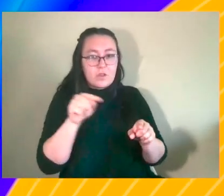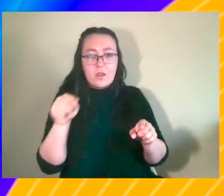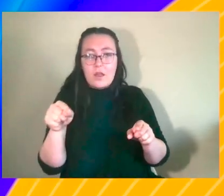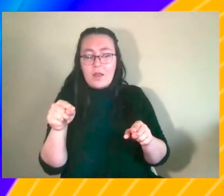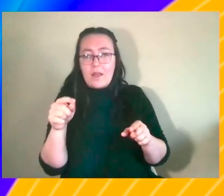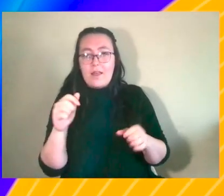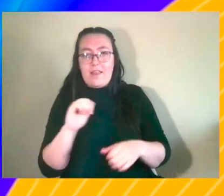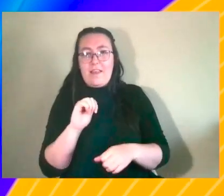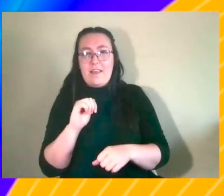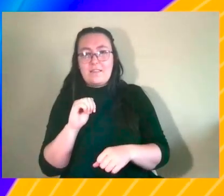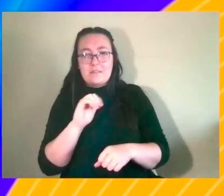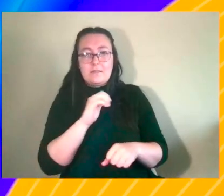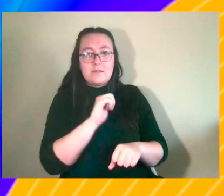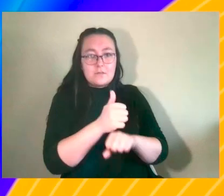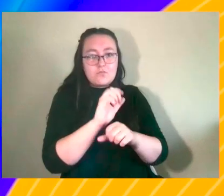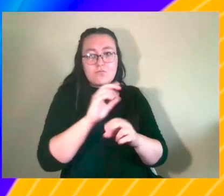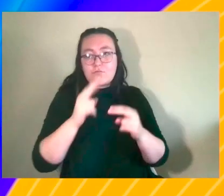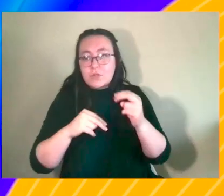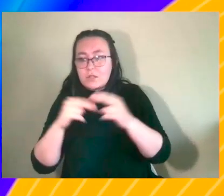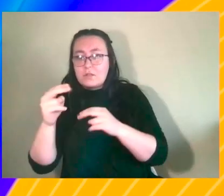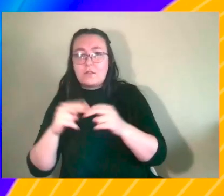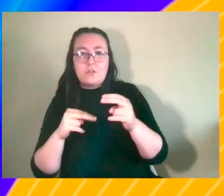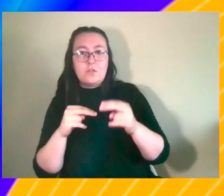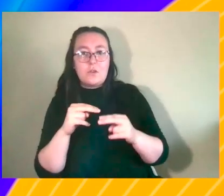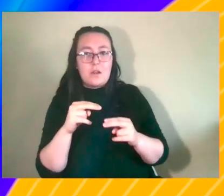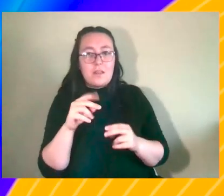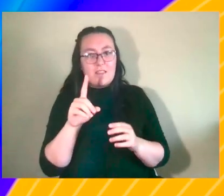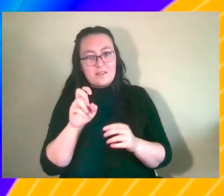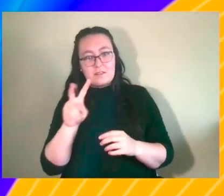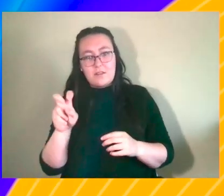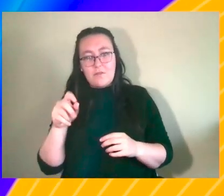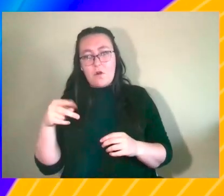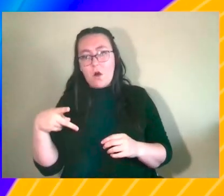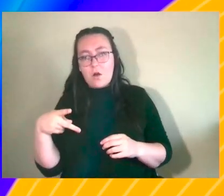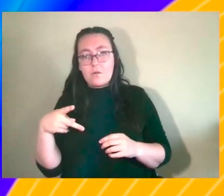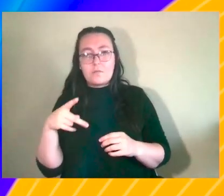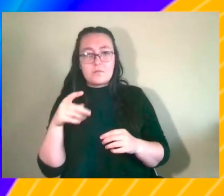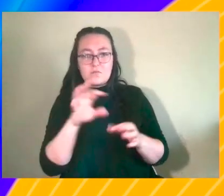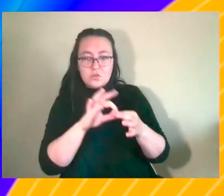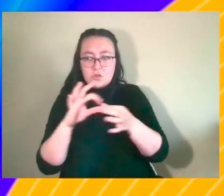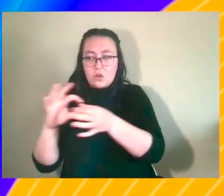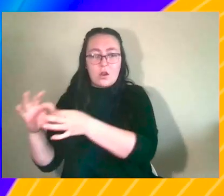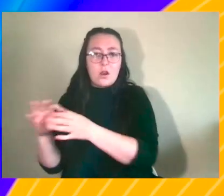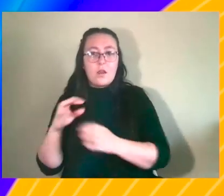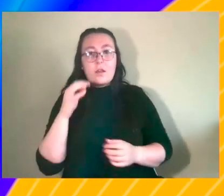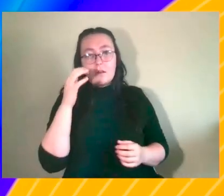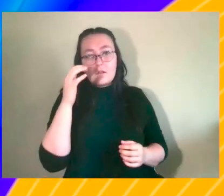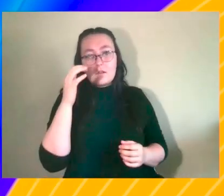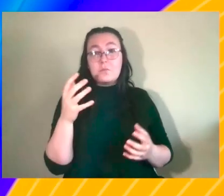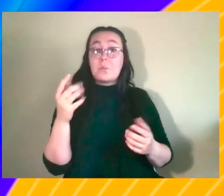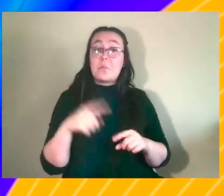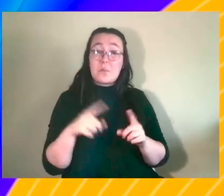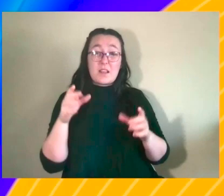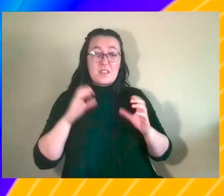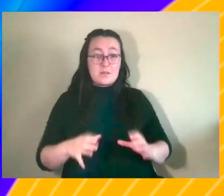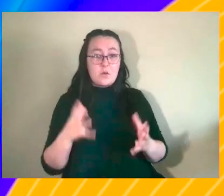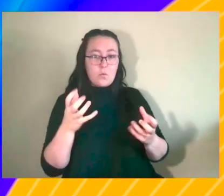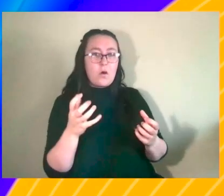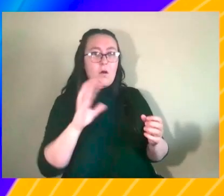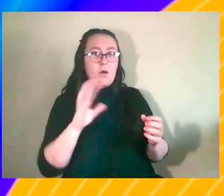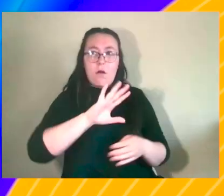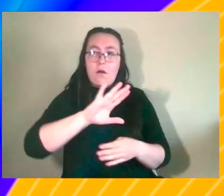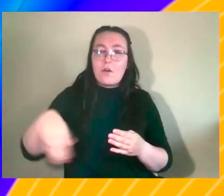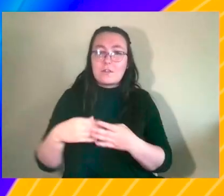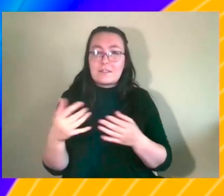by part build their DevOps toolchain. But more and more what we saw customers wanting to do was just give us all it integrated already together. So what